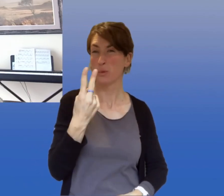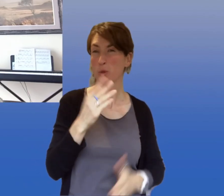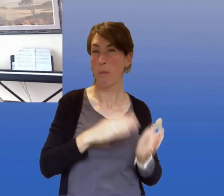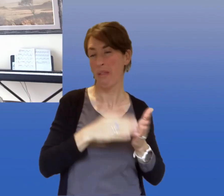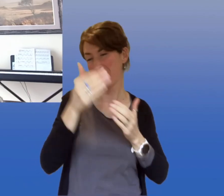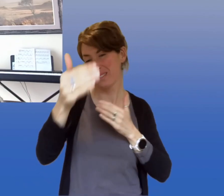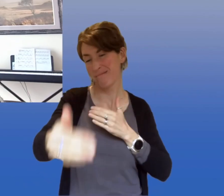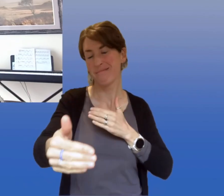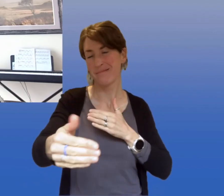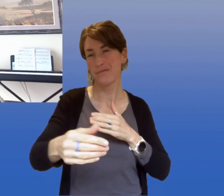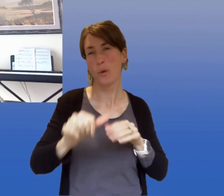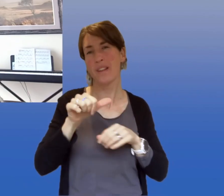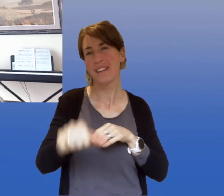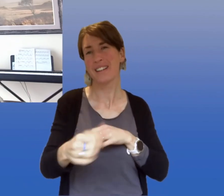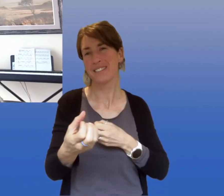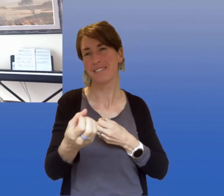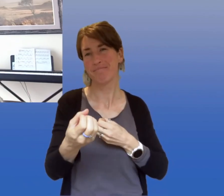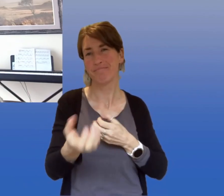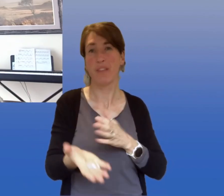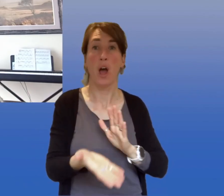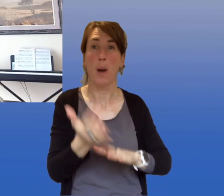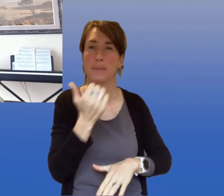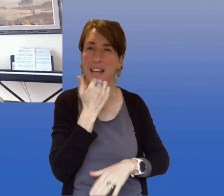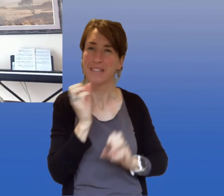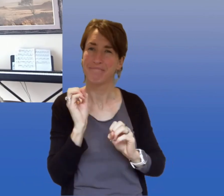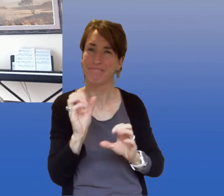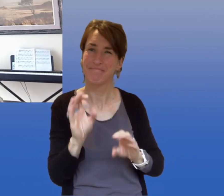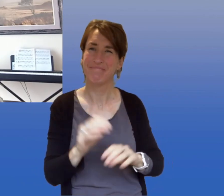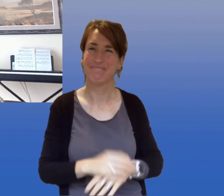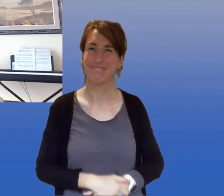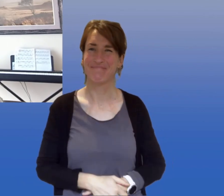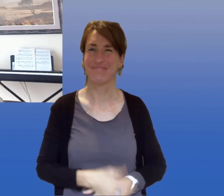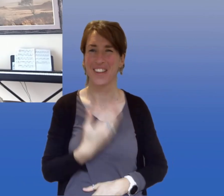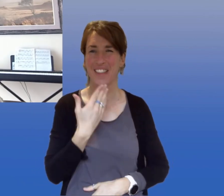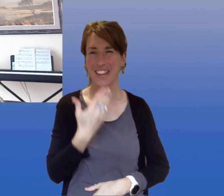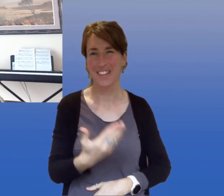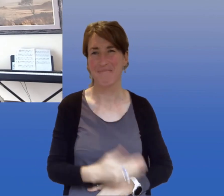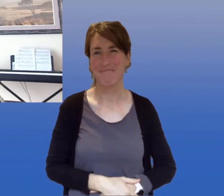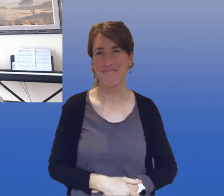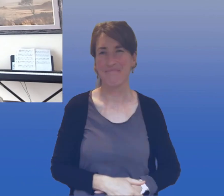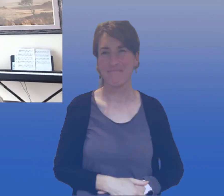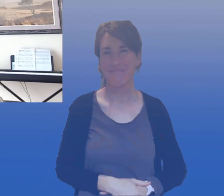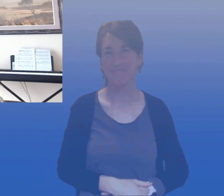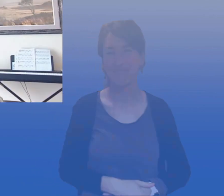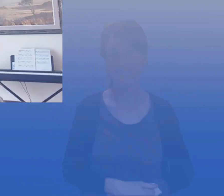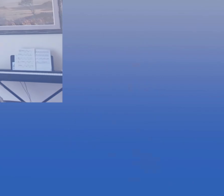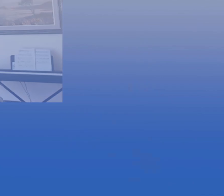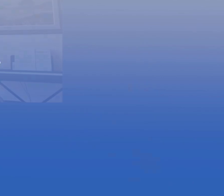desire. And I will be back in a couple of months with another update. Thanks.